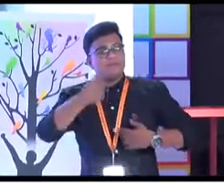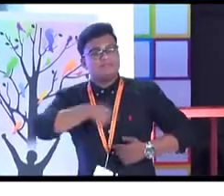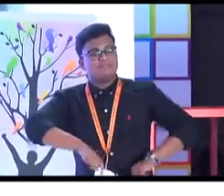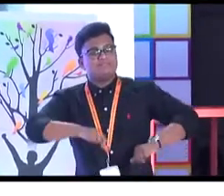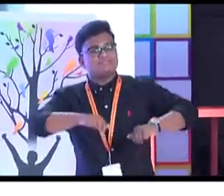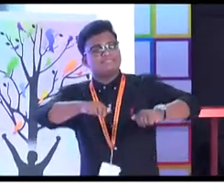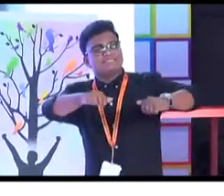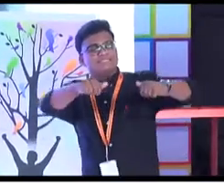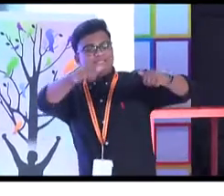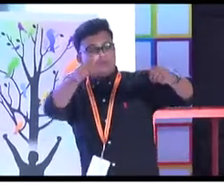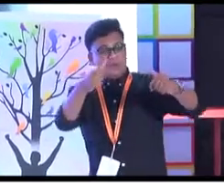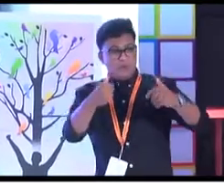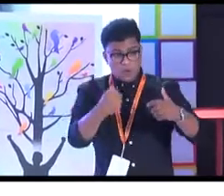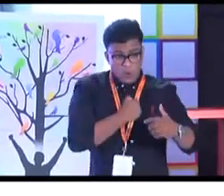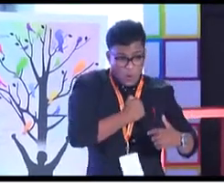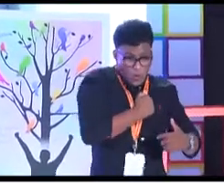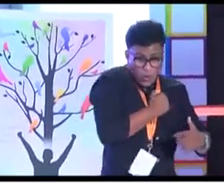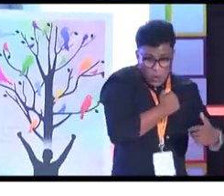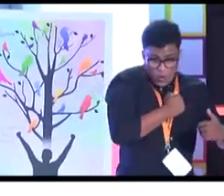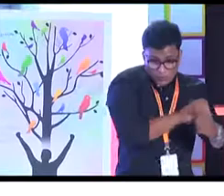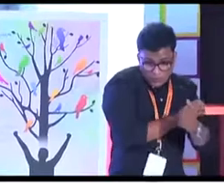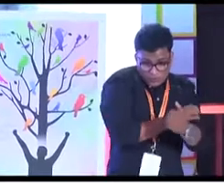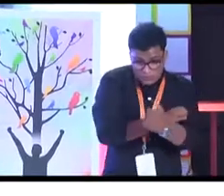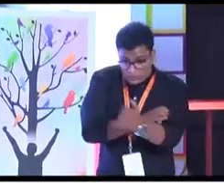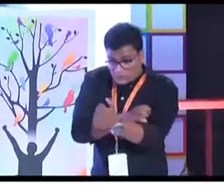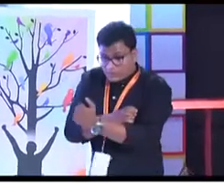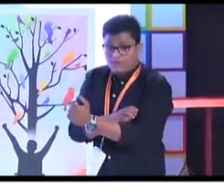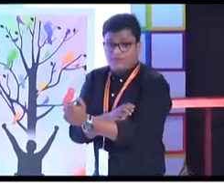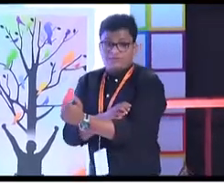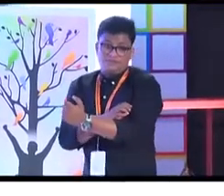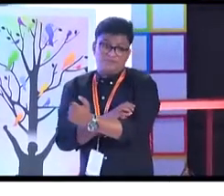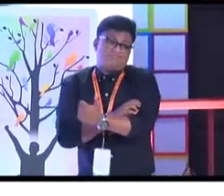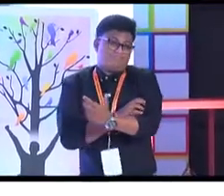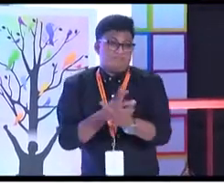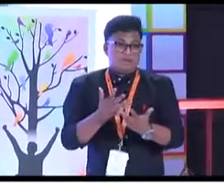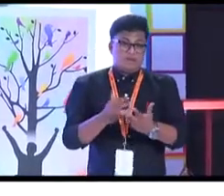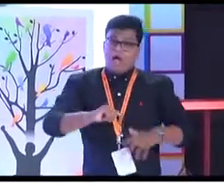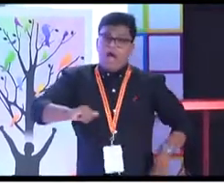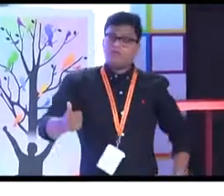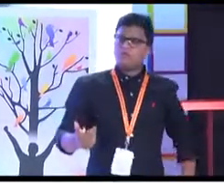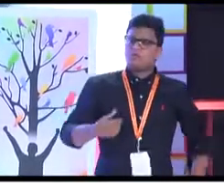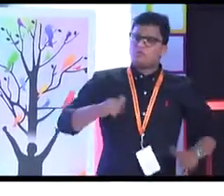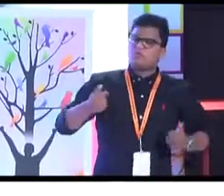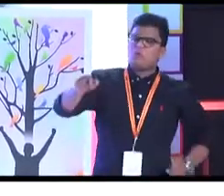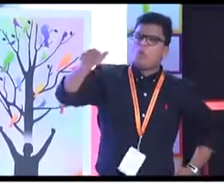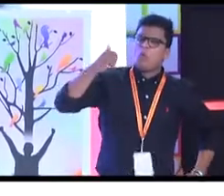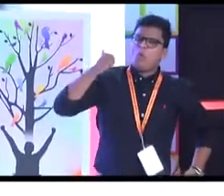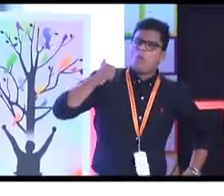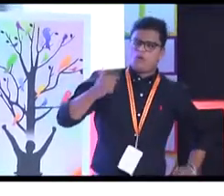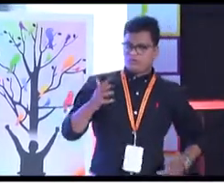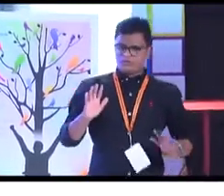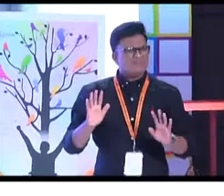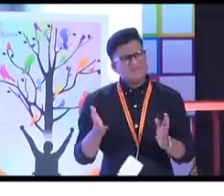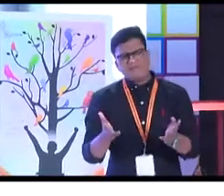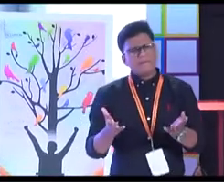You all are my strength, so be with me always as my strength. There is no existence of Sai Kaustuv without you. So one